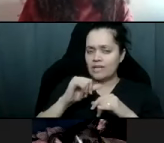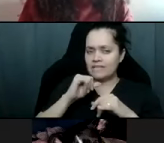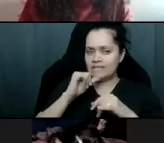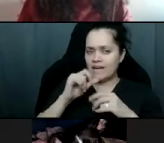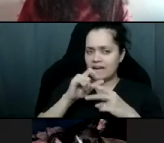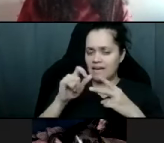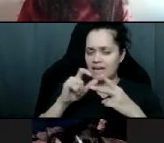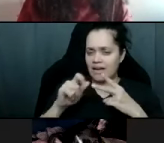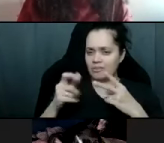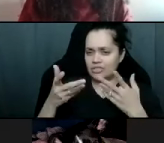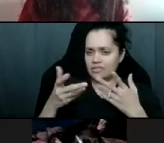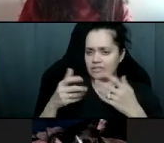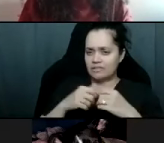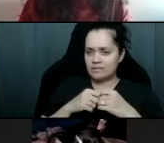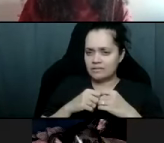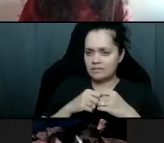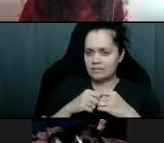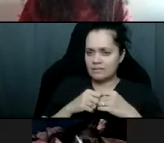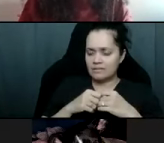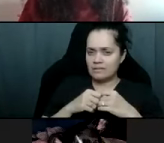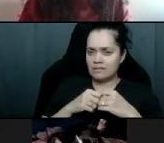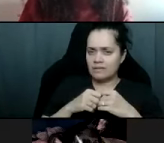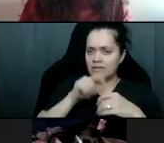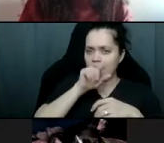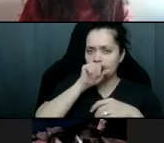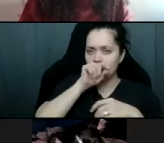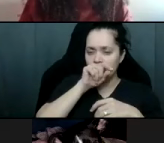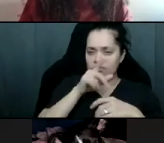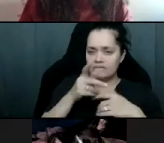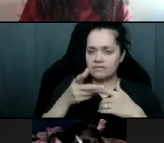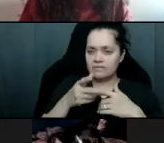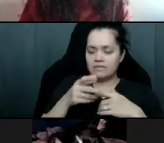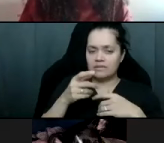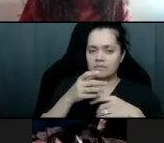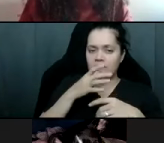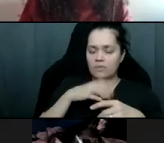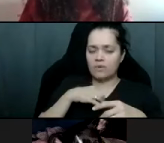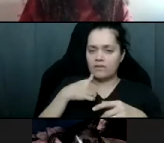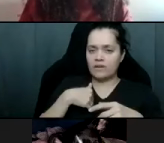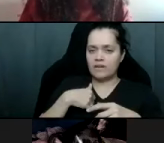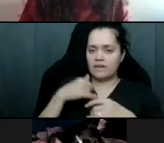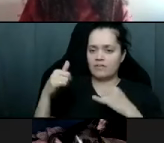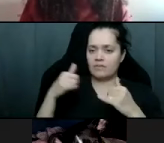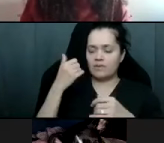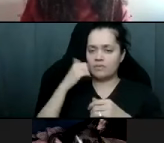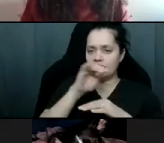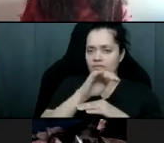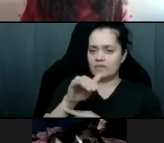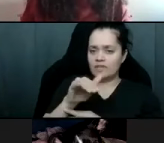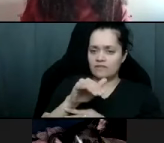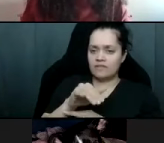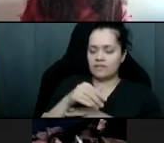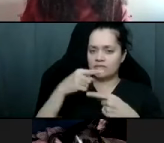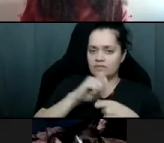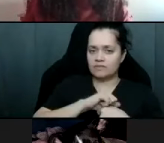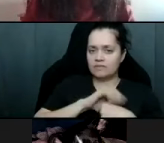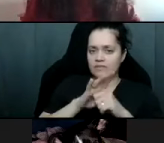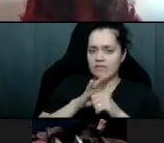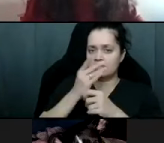have played this almost every evening of the pandemic. Yes, so several hundred times